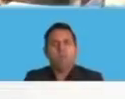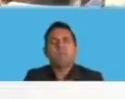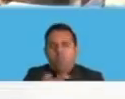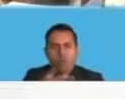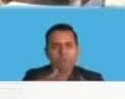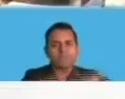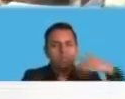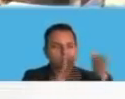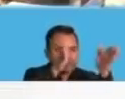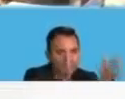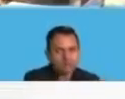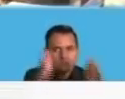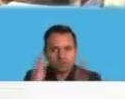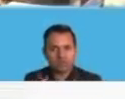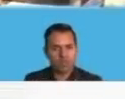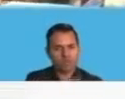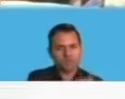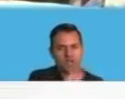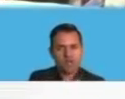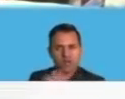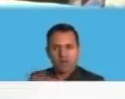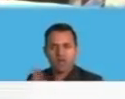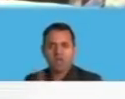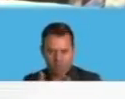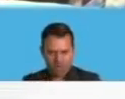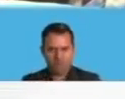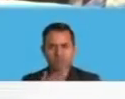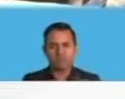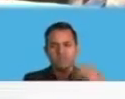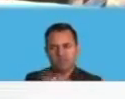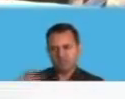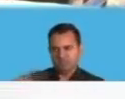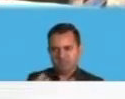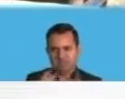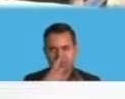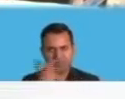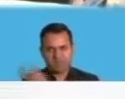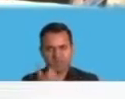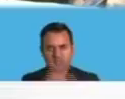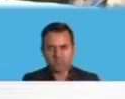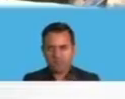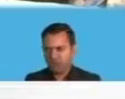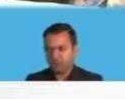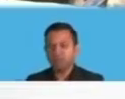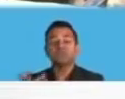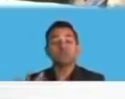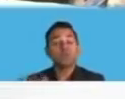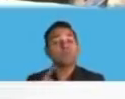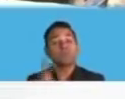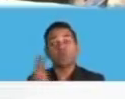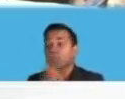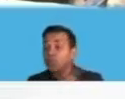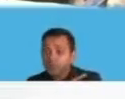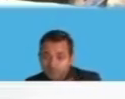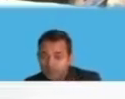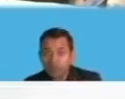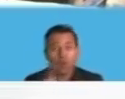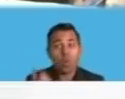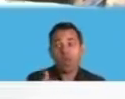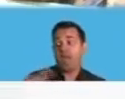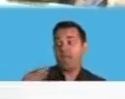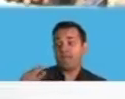the House and assure all those who have applied that we will not disappoint them, because we have enough